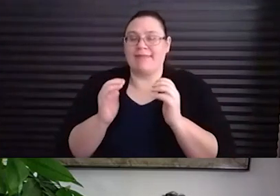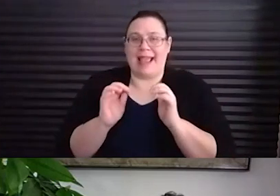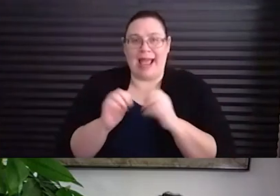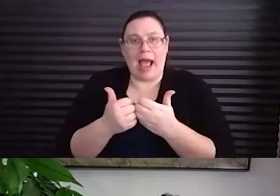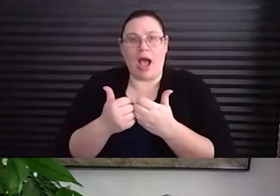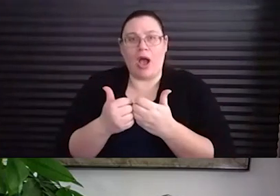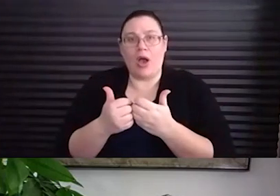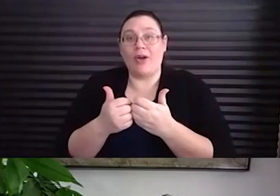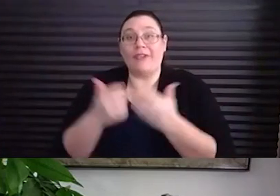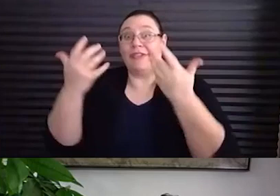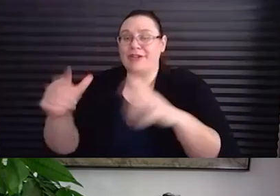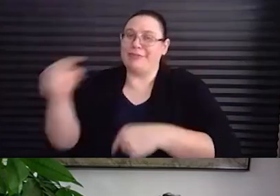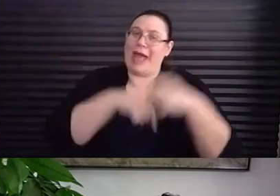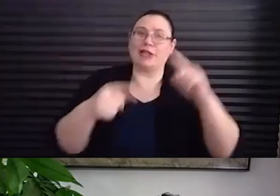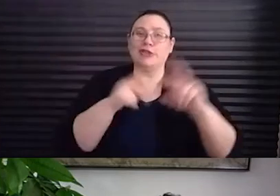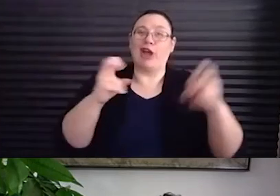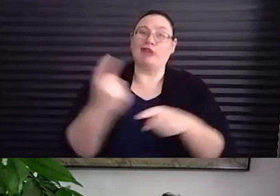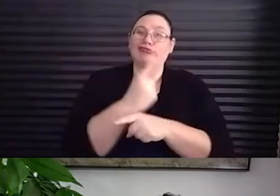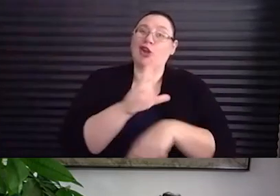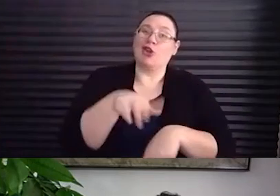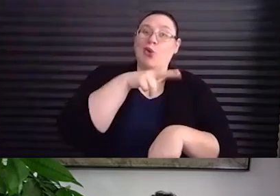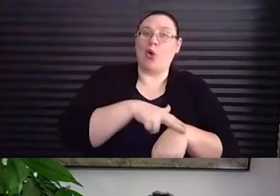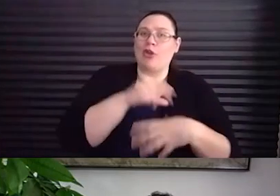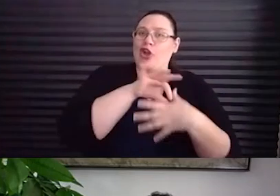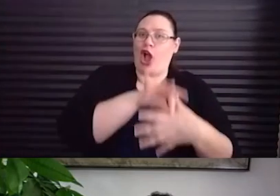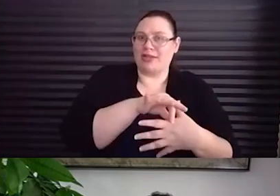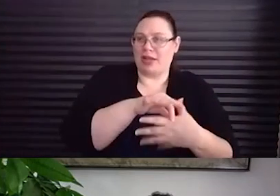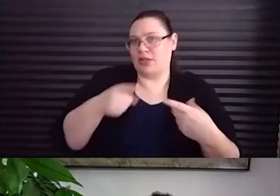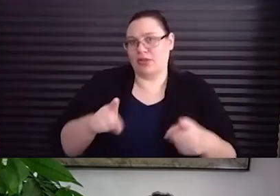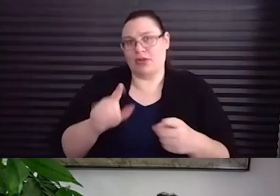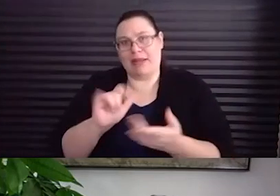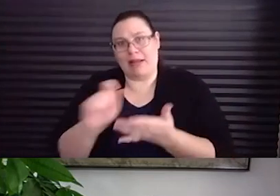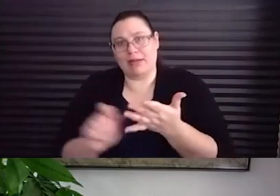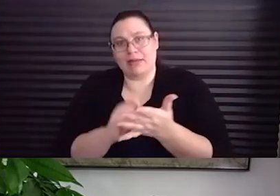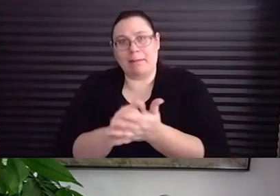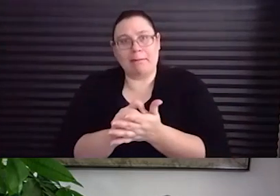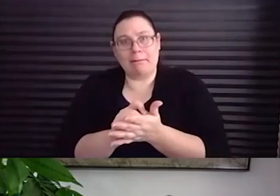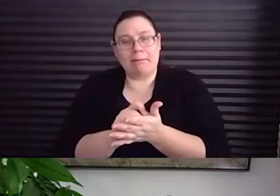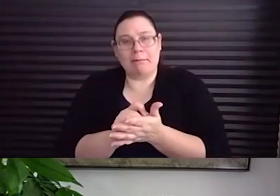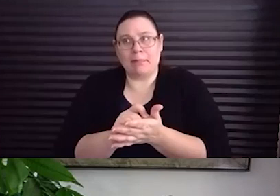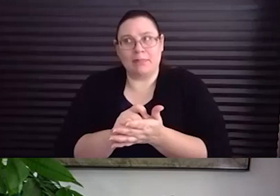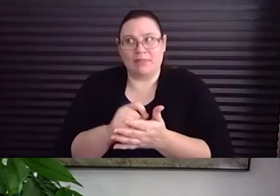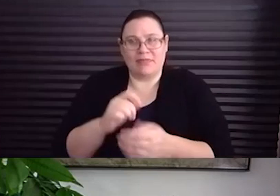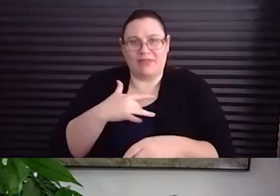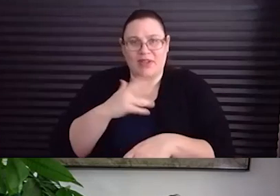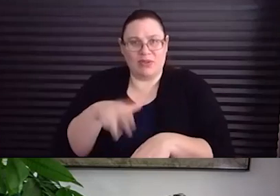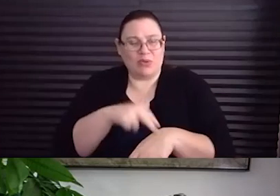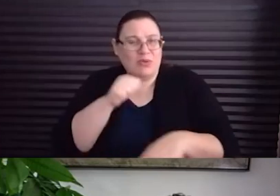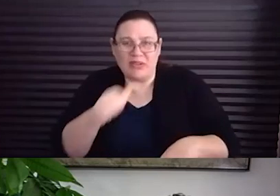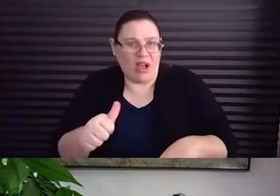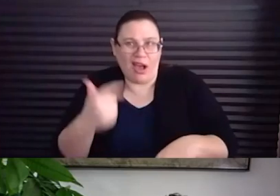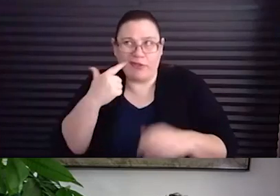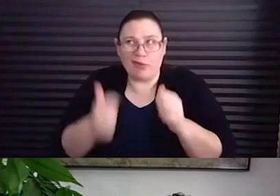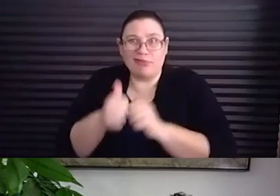to normal, content-wise during this time, because it definitely doesn't feel normal for the majority of the world. So